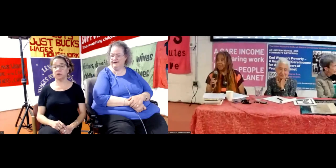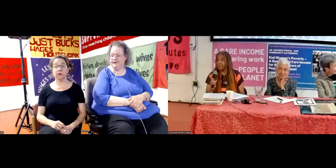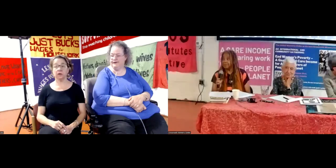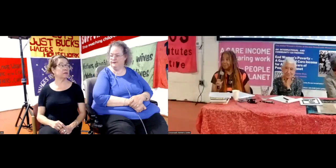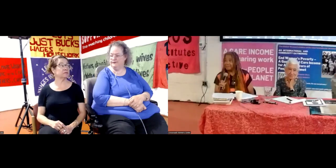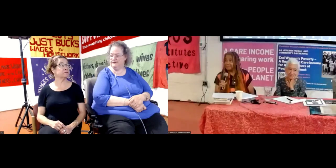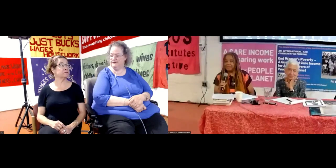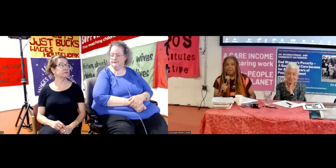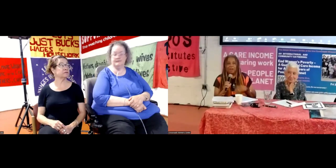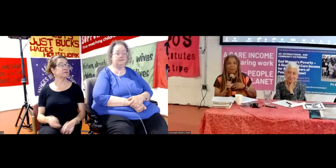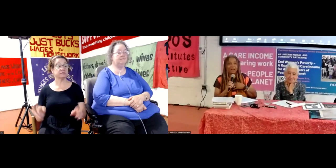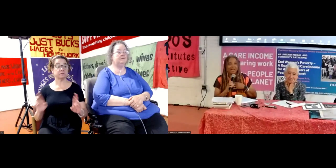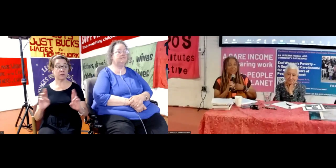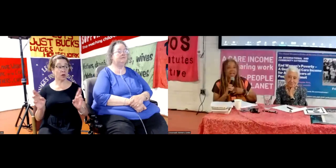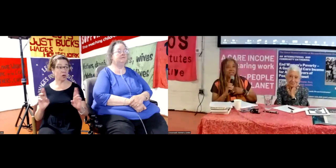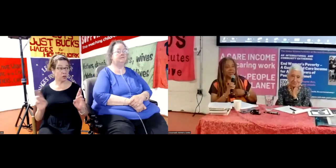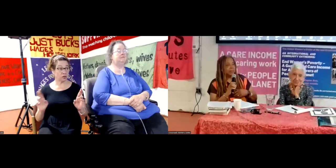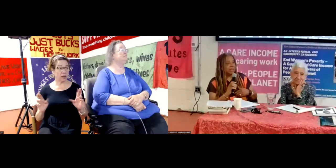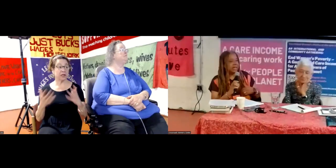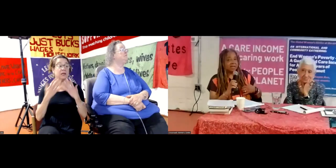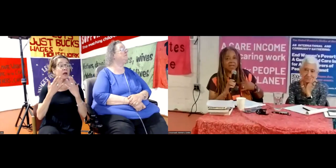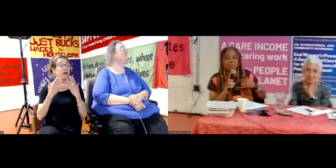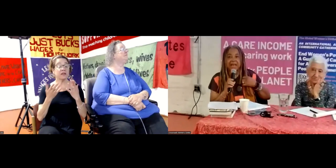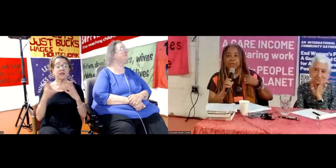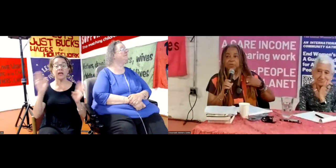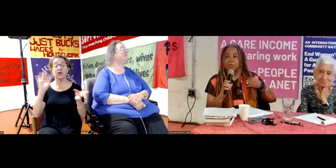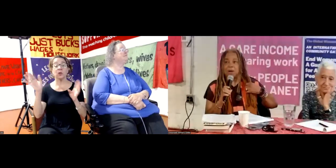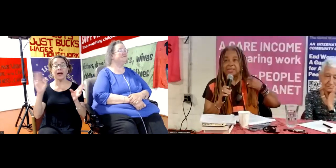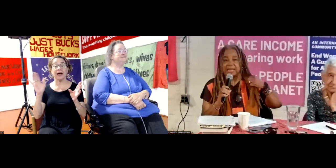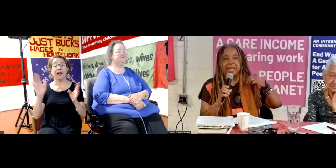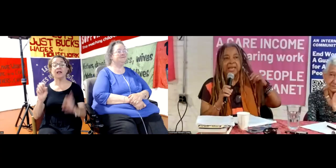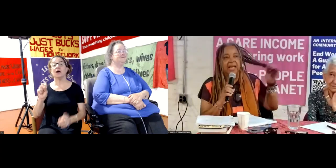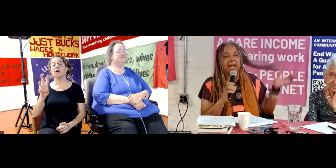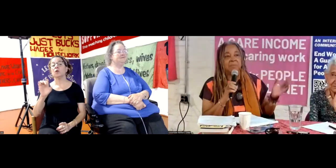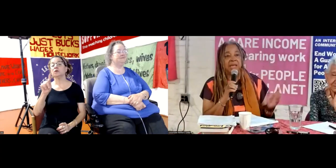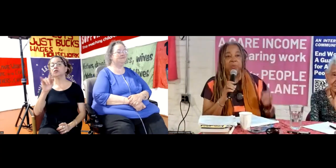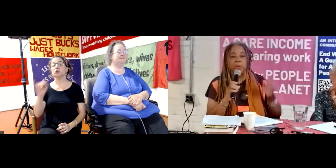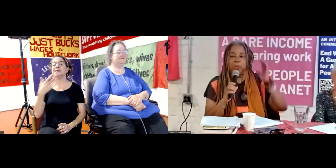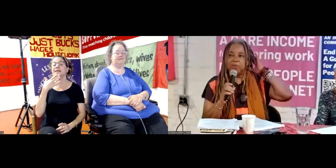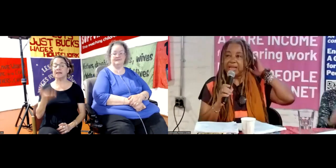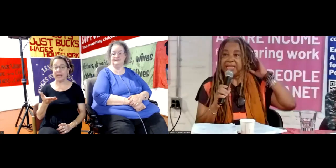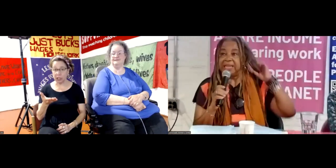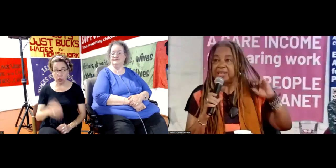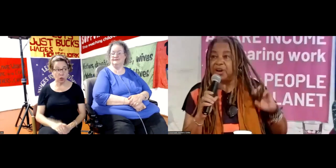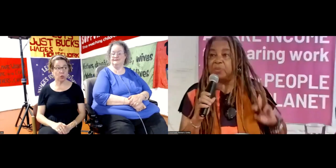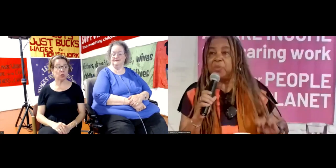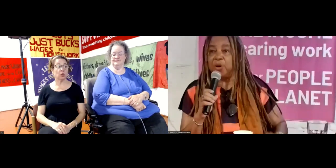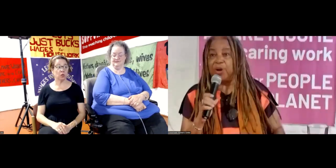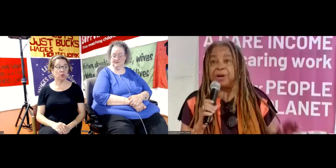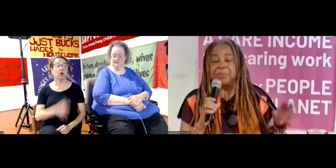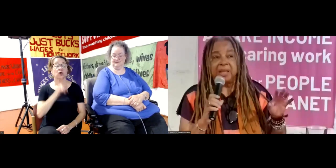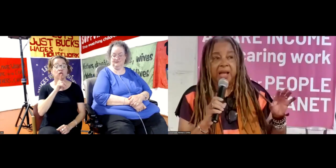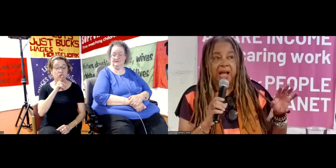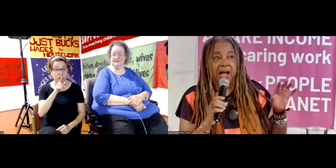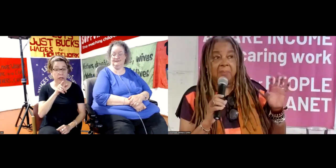Ready to go? All righty, thank you, and thank you, Swati. I mean, we really need to learn